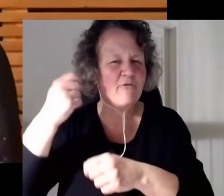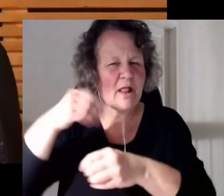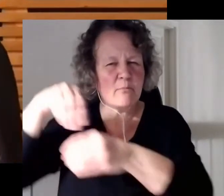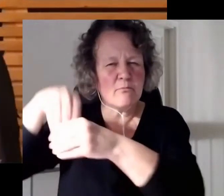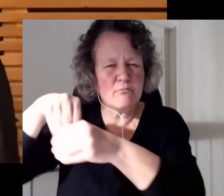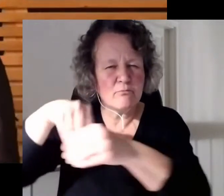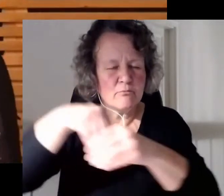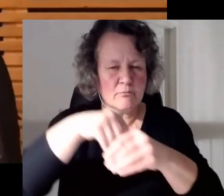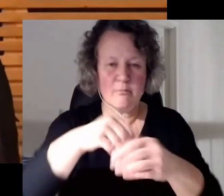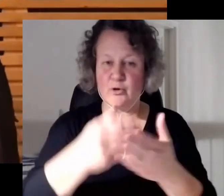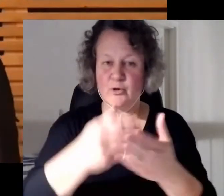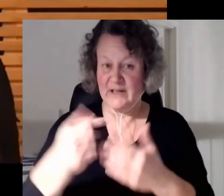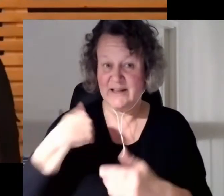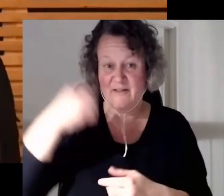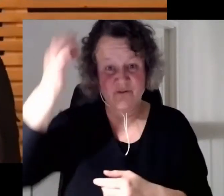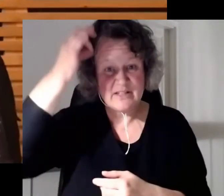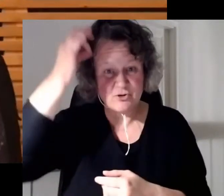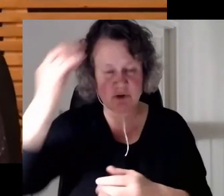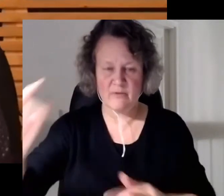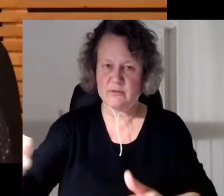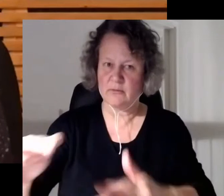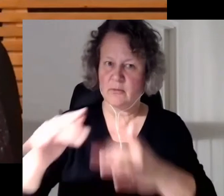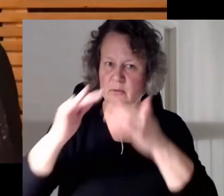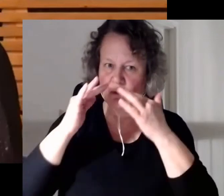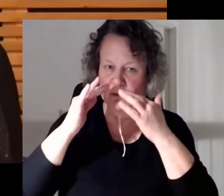entertainment, by this kind of